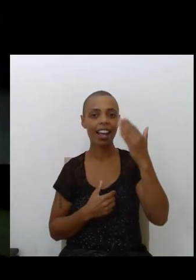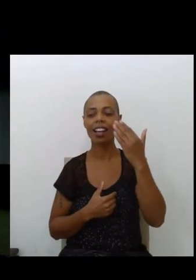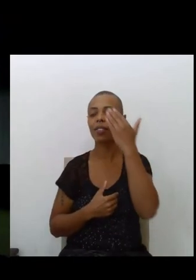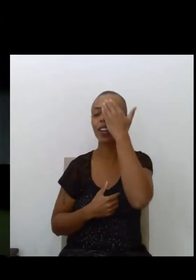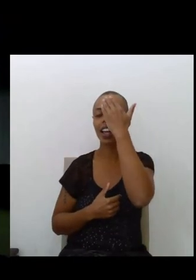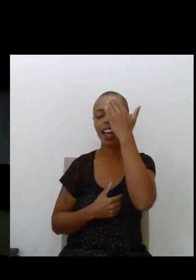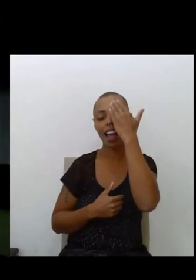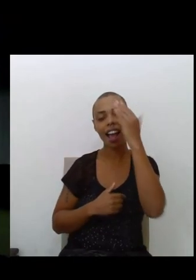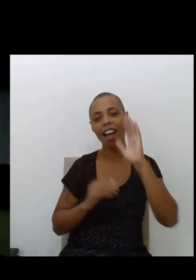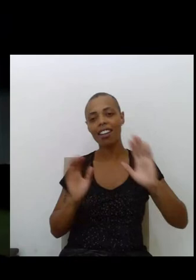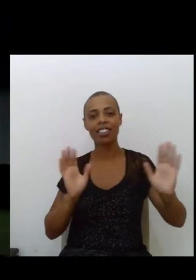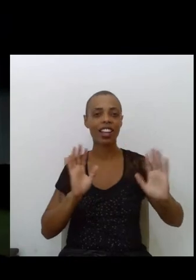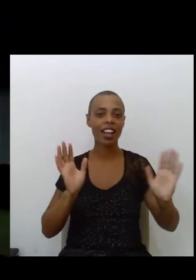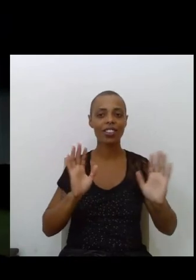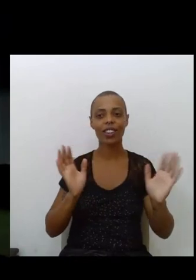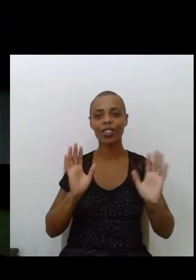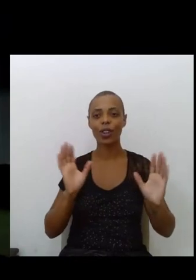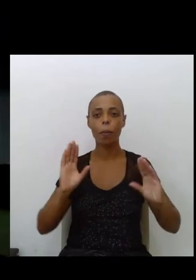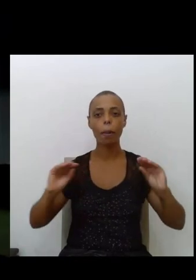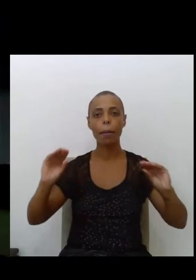bye bye